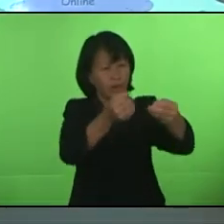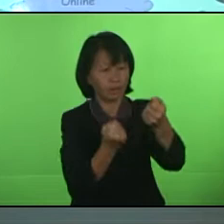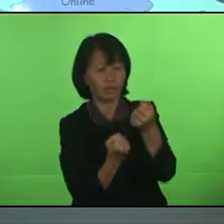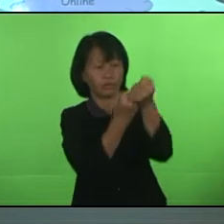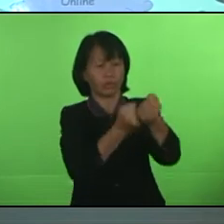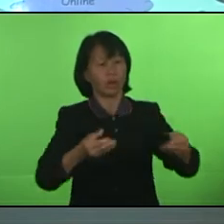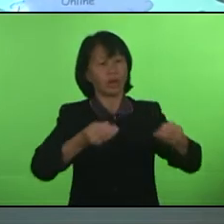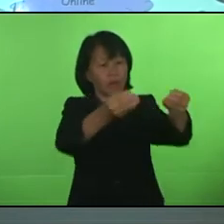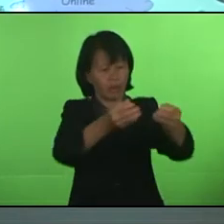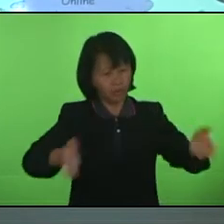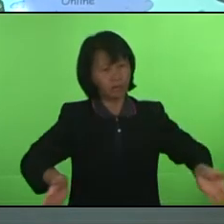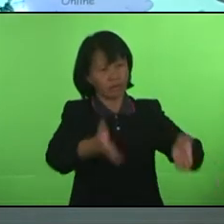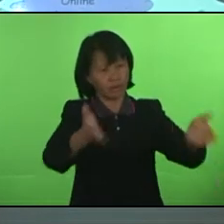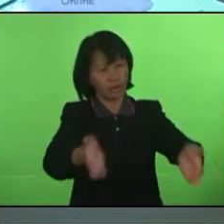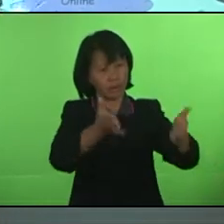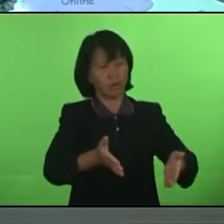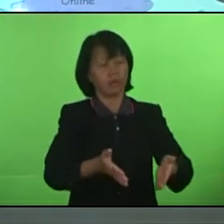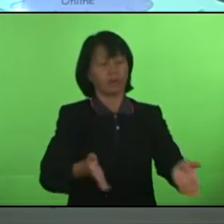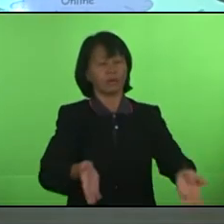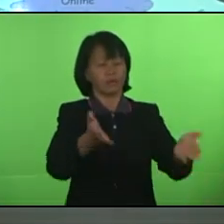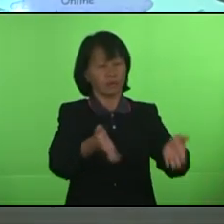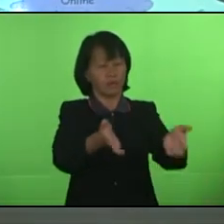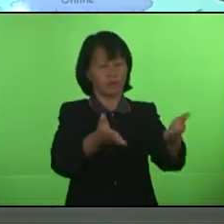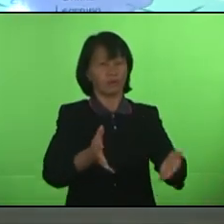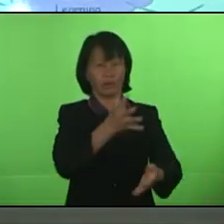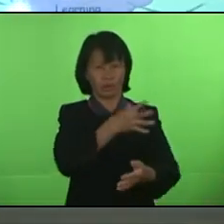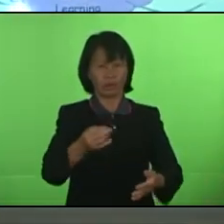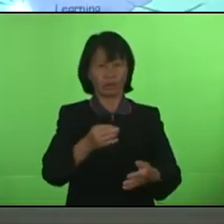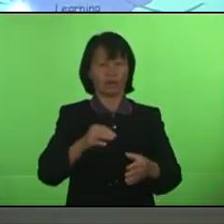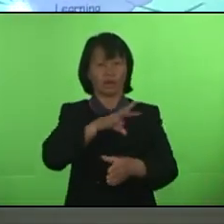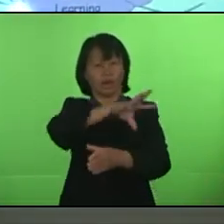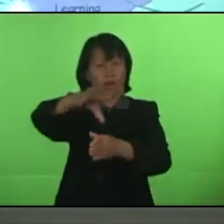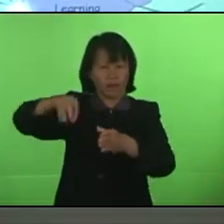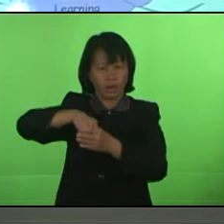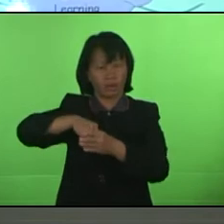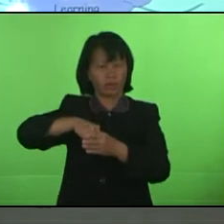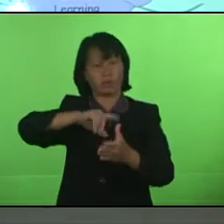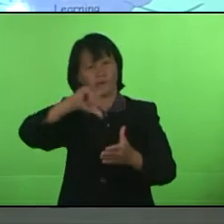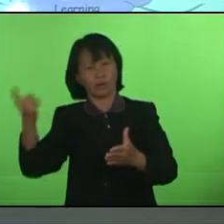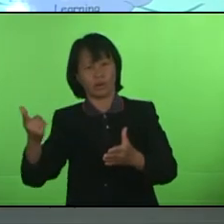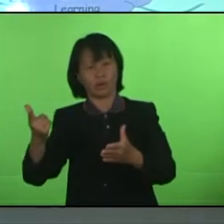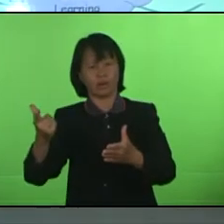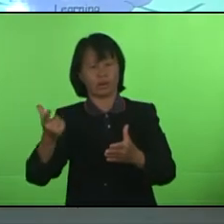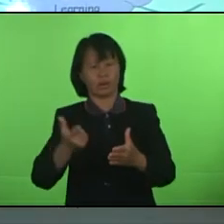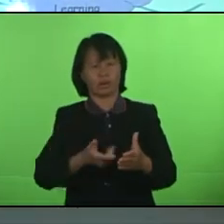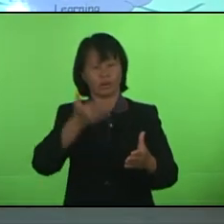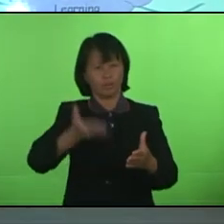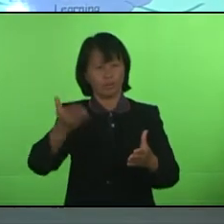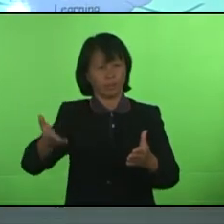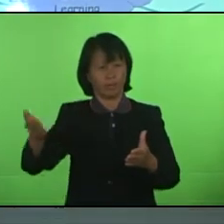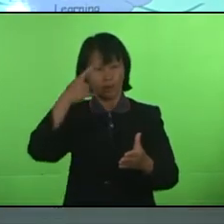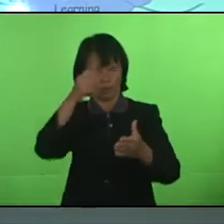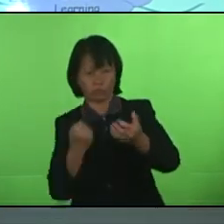support, motivation and encouragement, they also include another tool or means